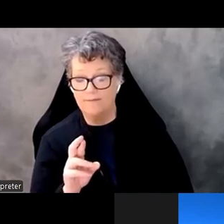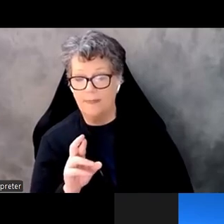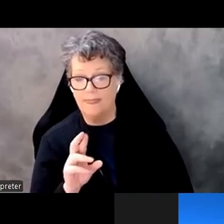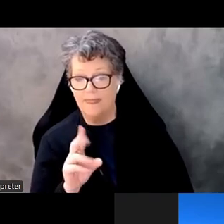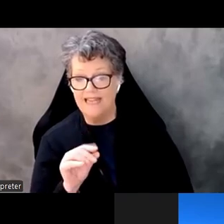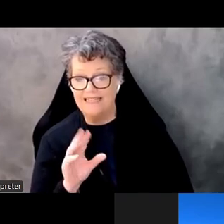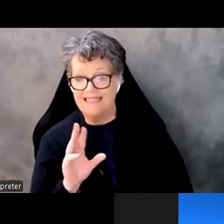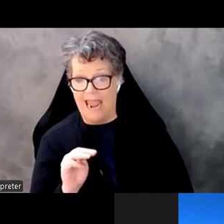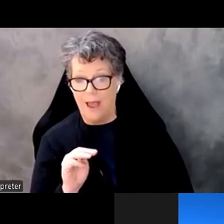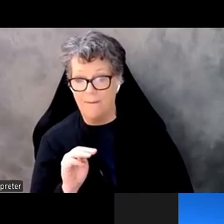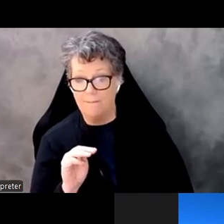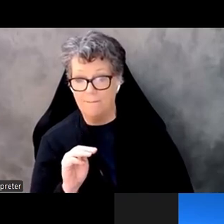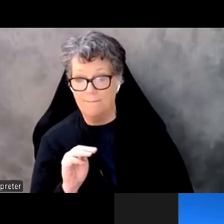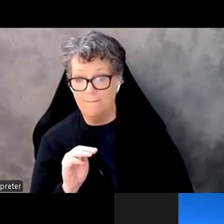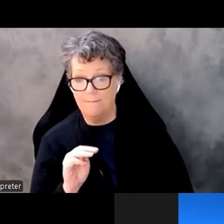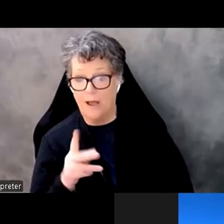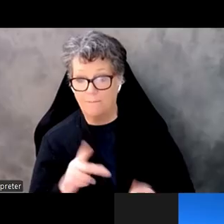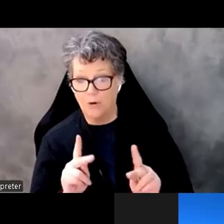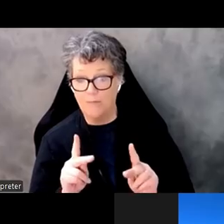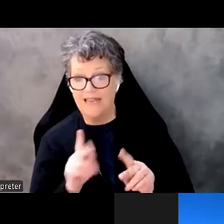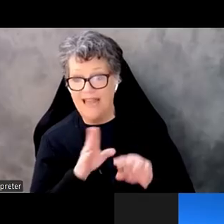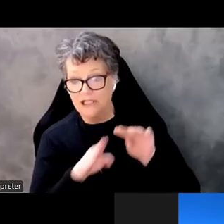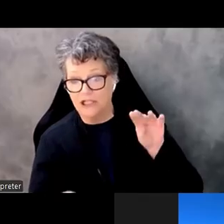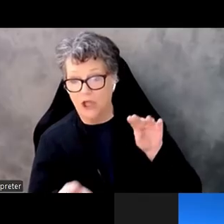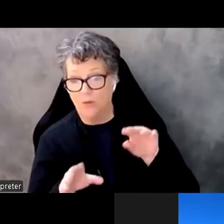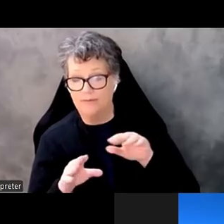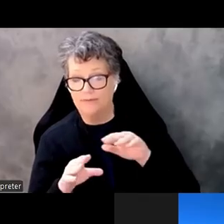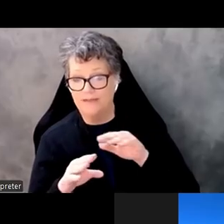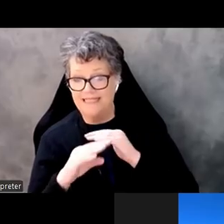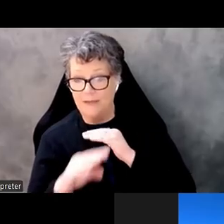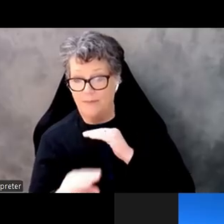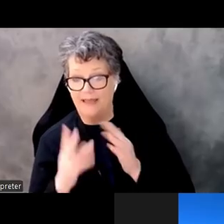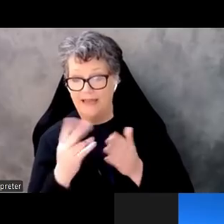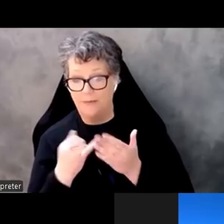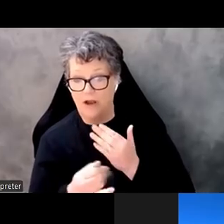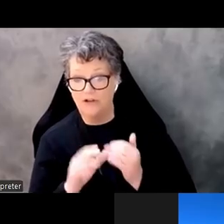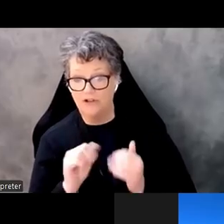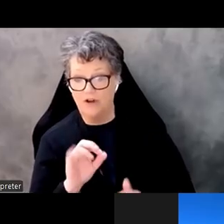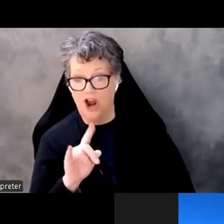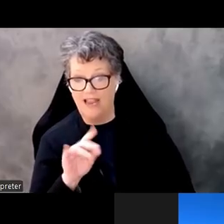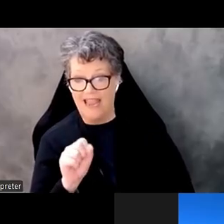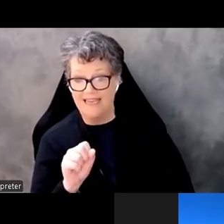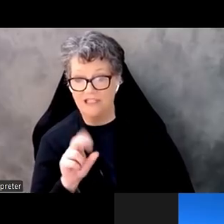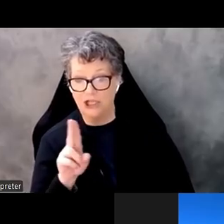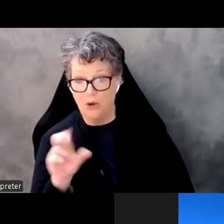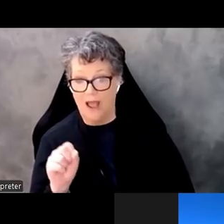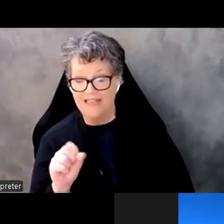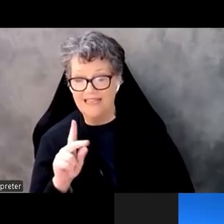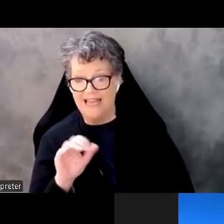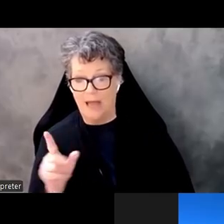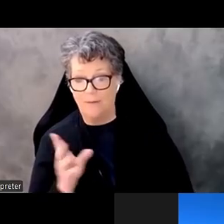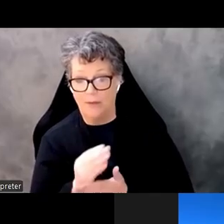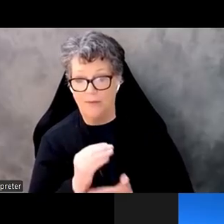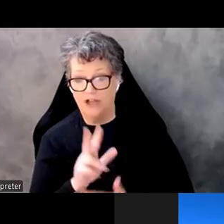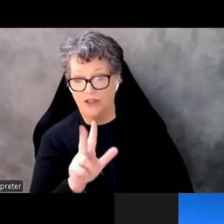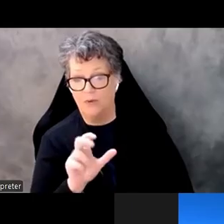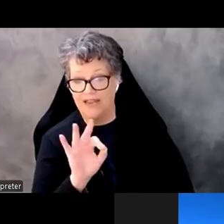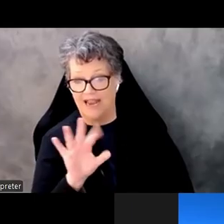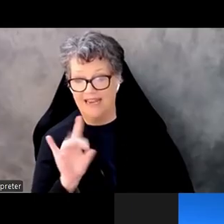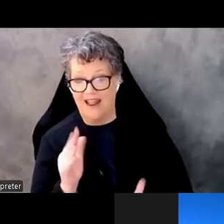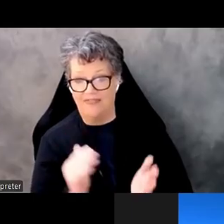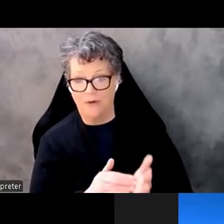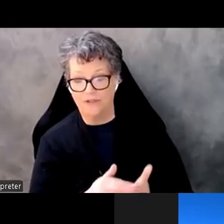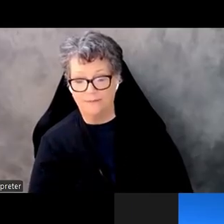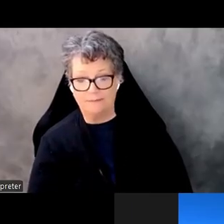Permitting and Slope Stability Project to Arcadis US Incorporated, capital budget